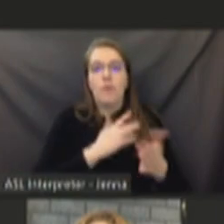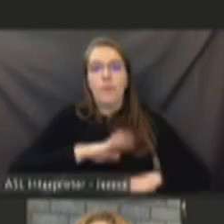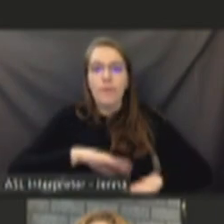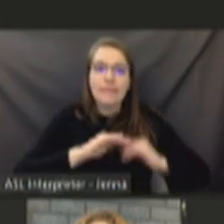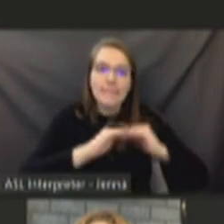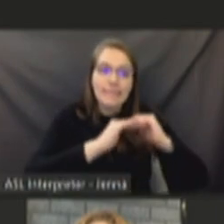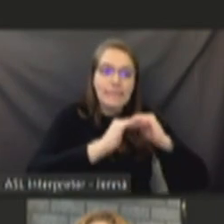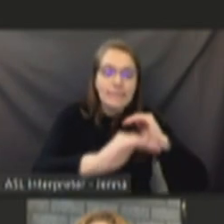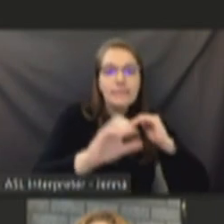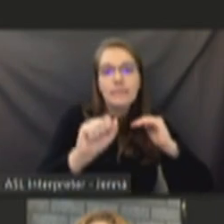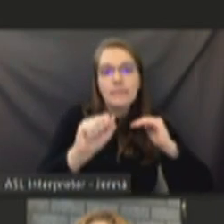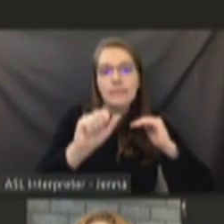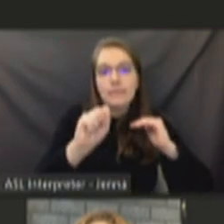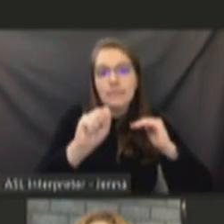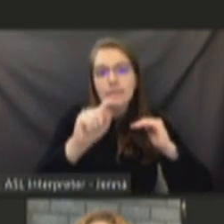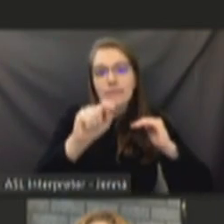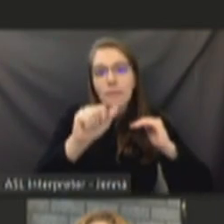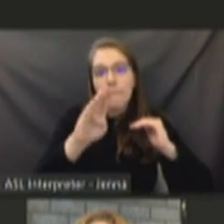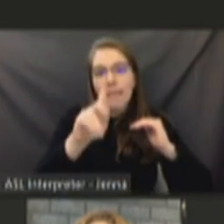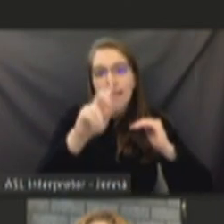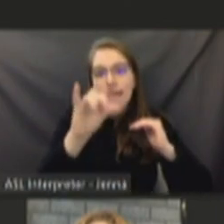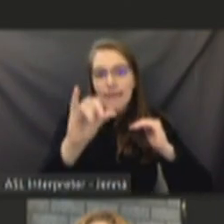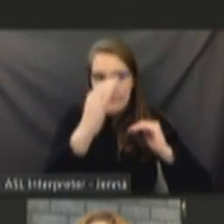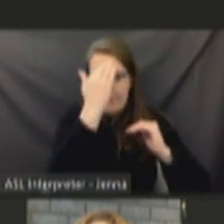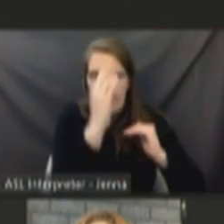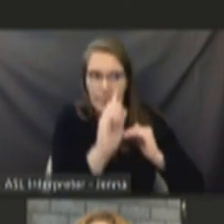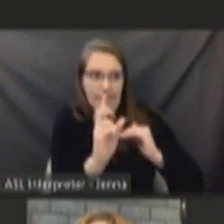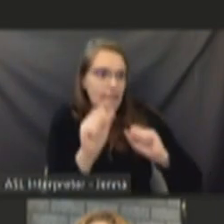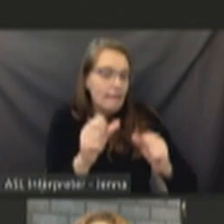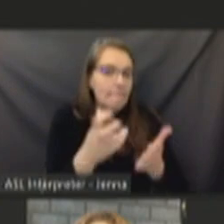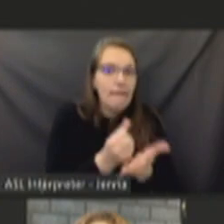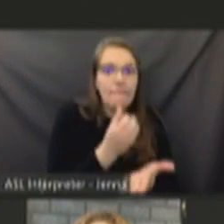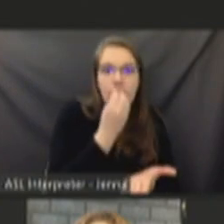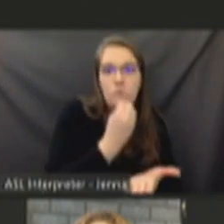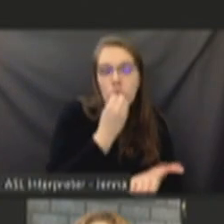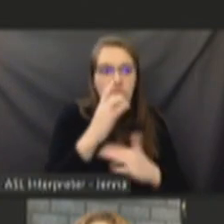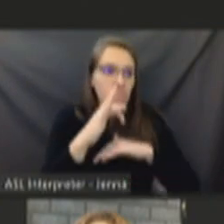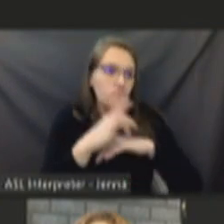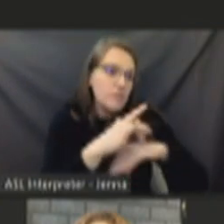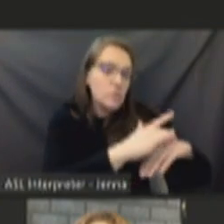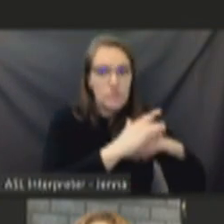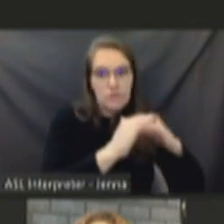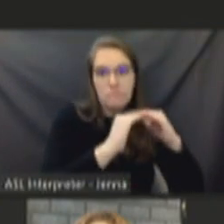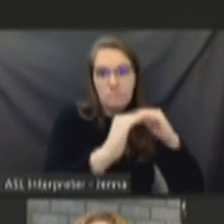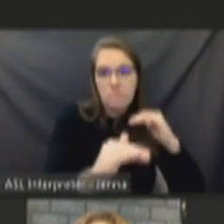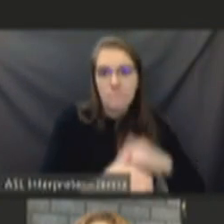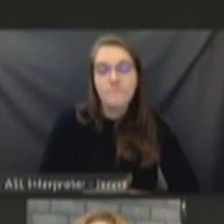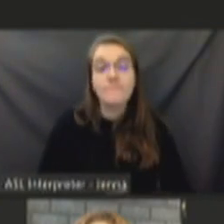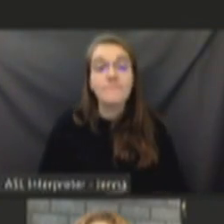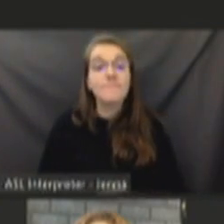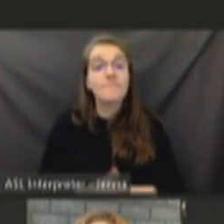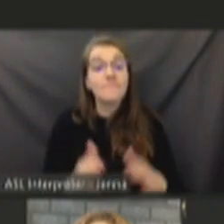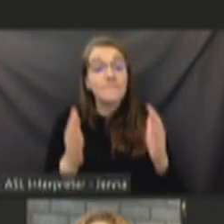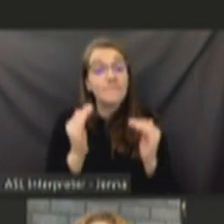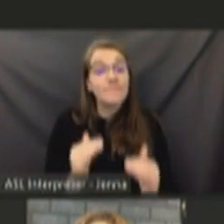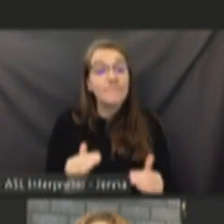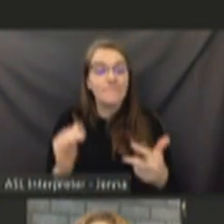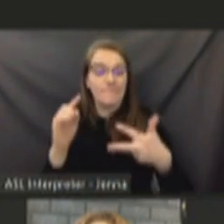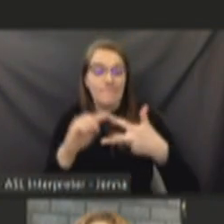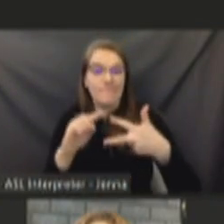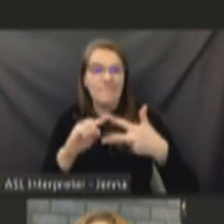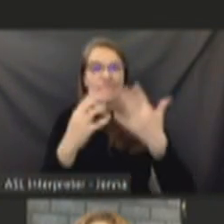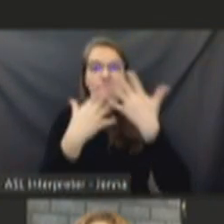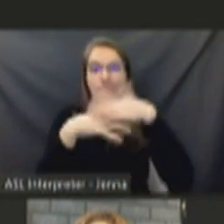the resources that they need. Moving on to integration, again, we rely a lot on partnerships with community